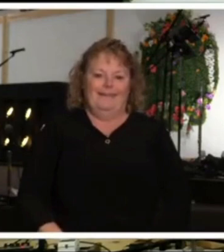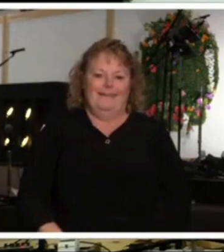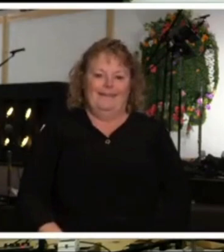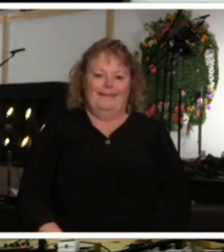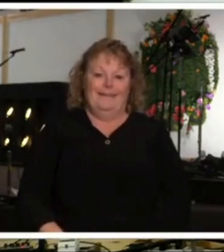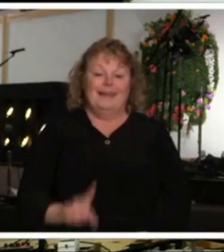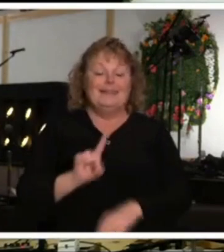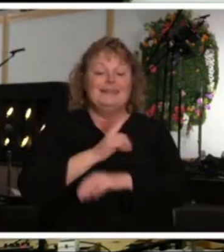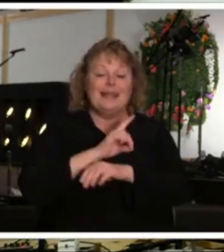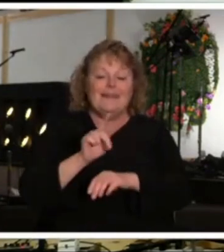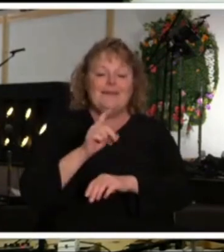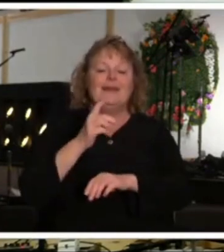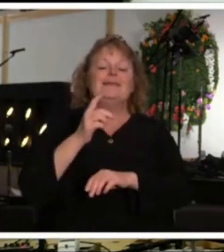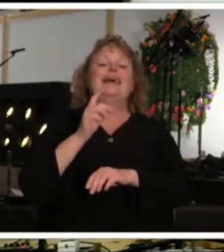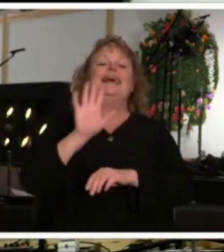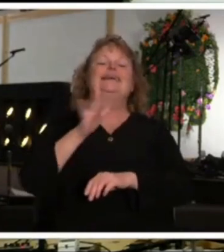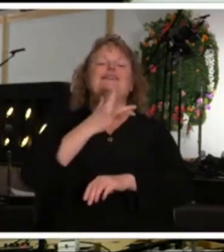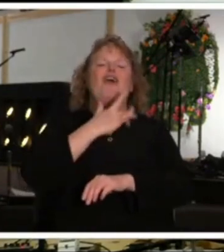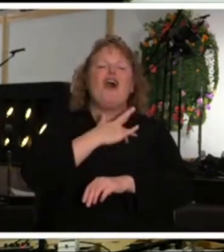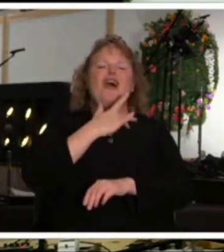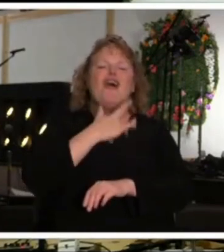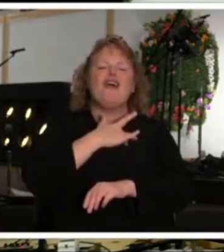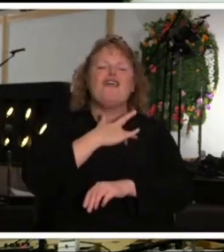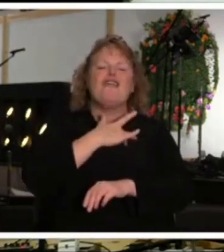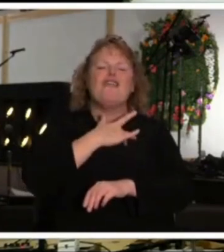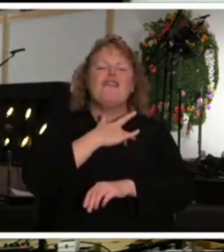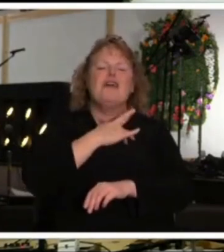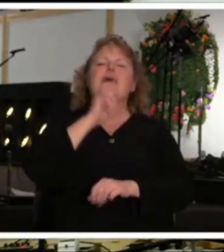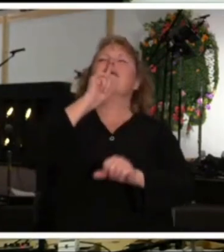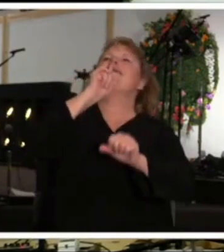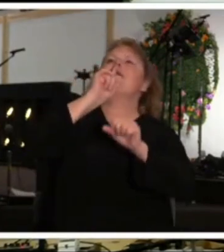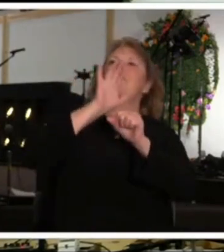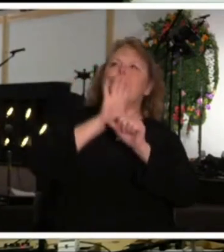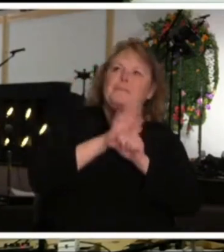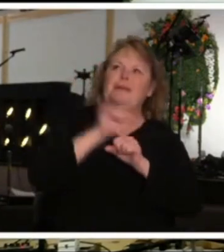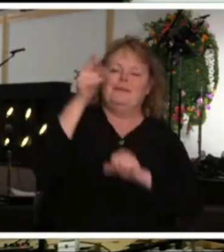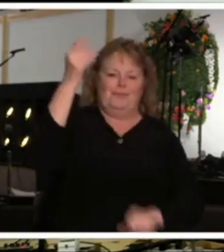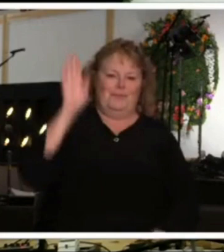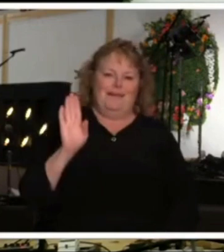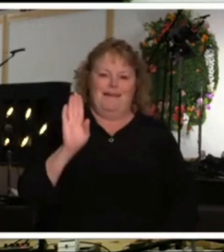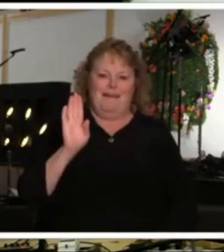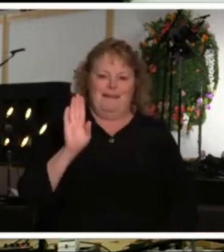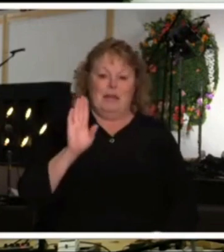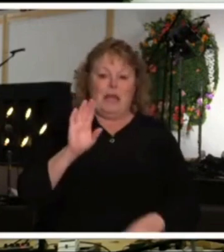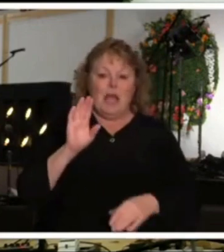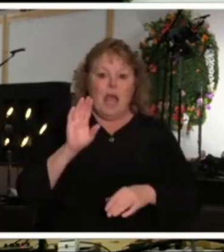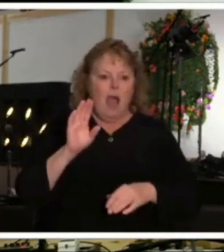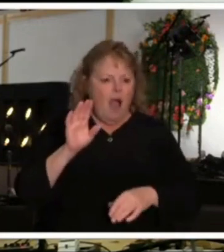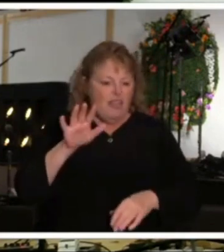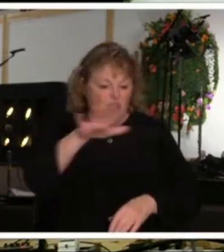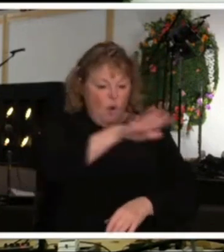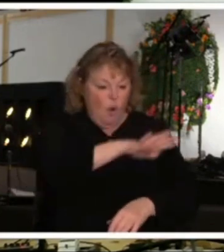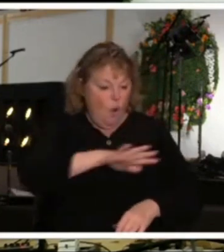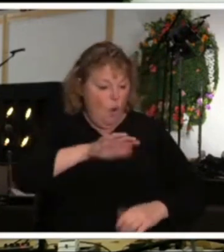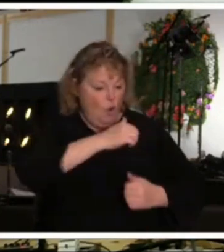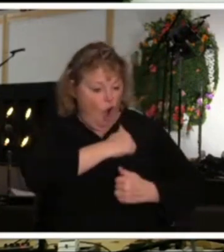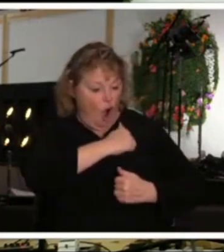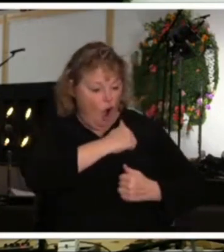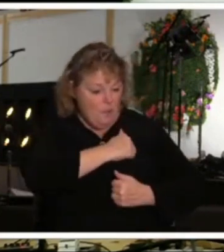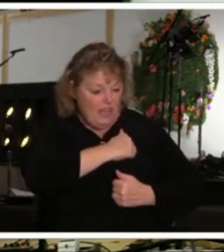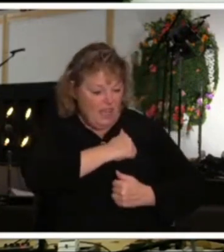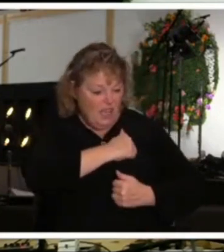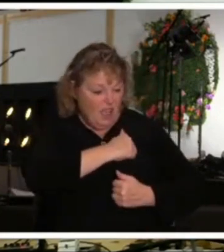Because David had a heart that was committed to God. He was different than everyone